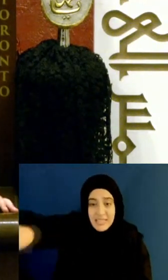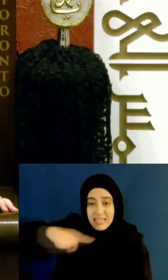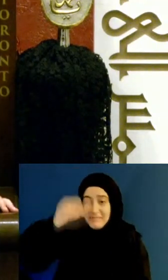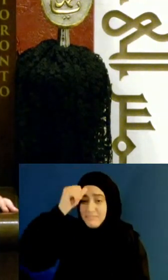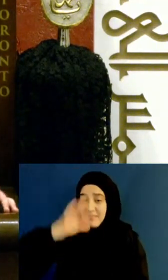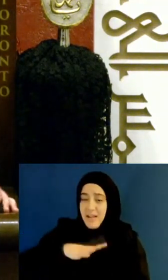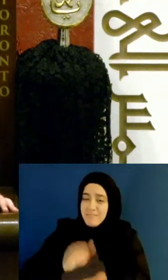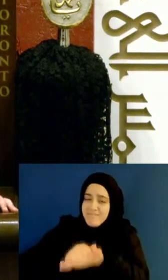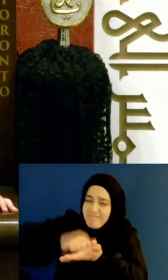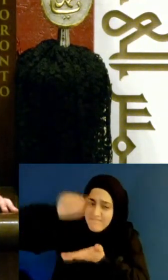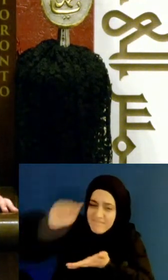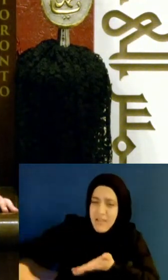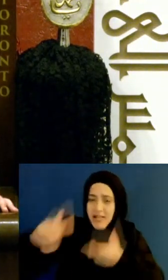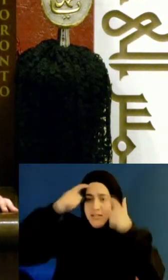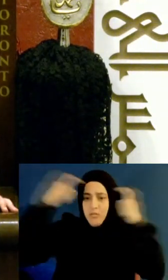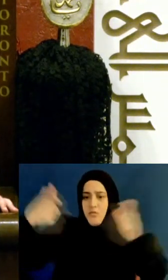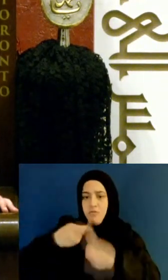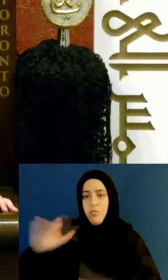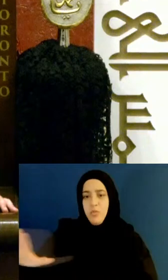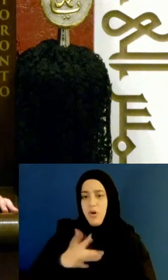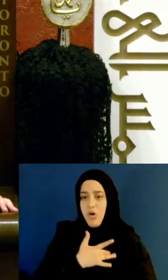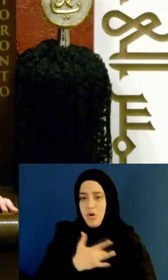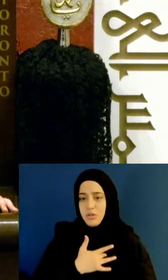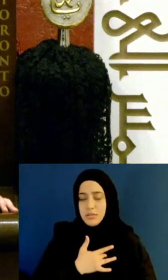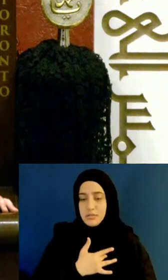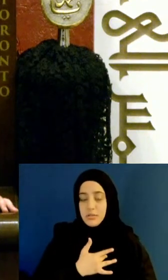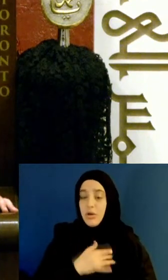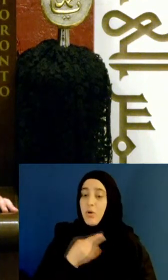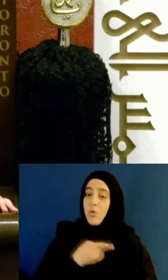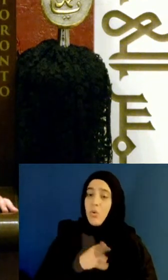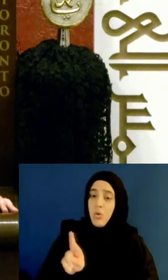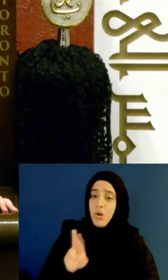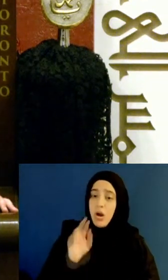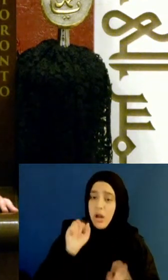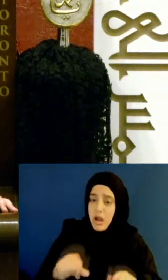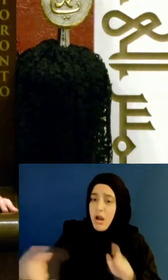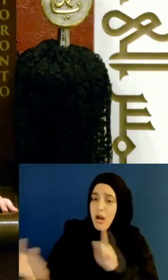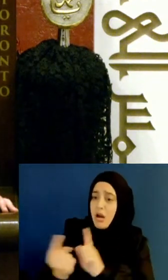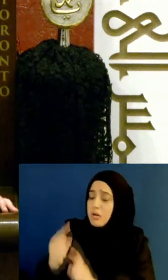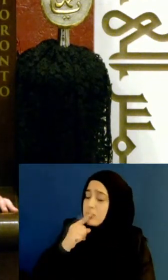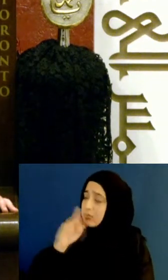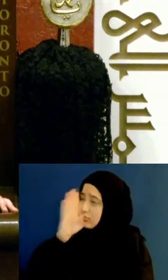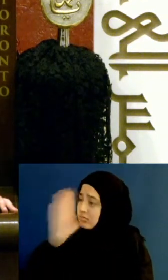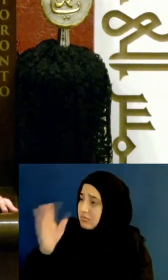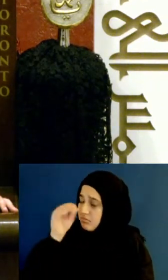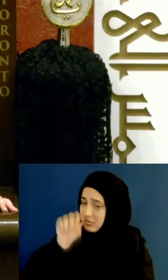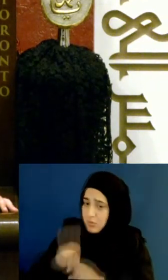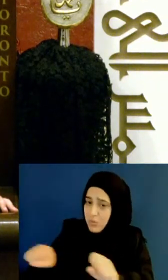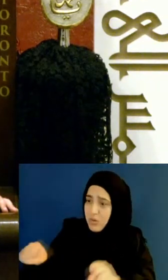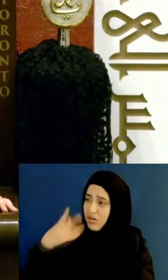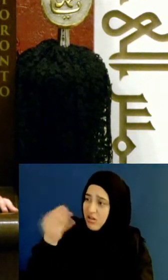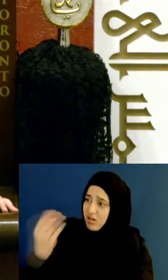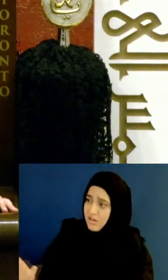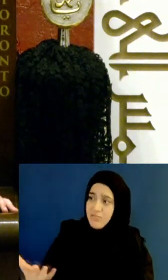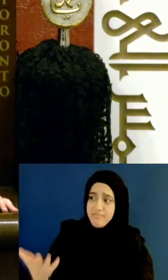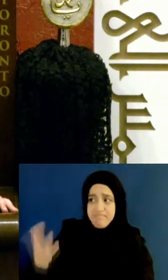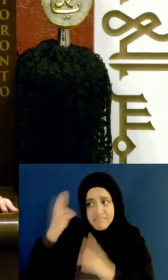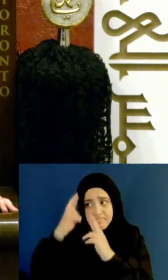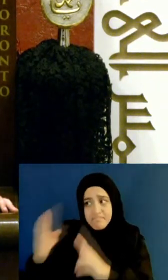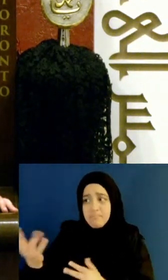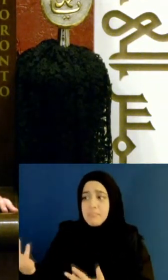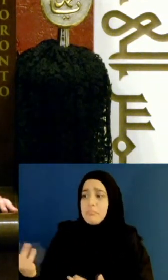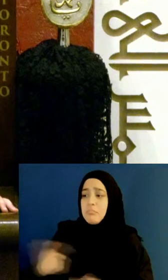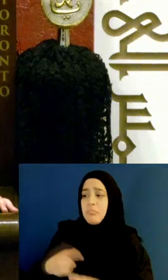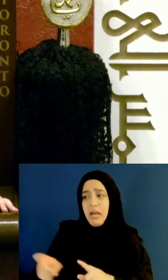Hur could have gone to Imam al-Hussein and said, Ya Aba Abdullah, with all due respect, I've got a history. Why should I fight